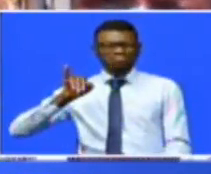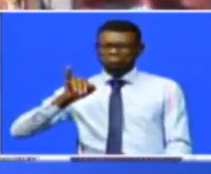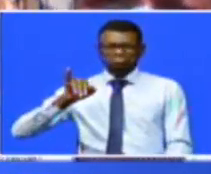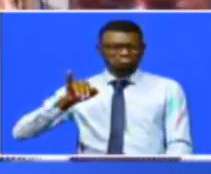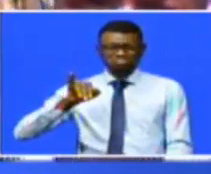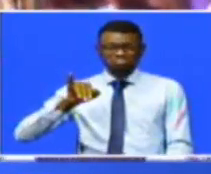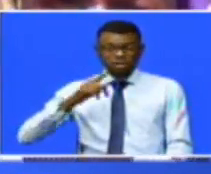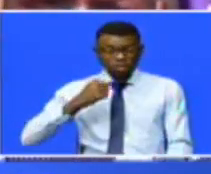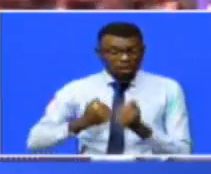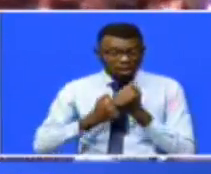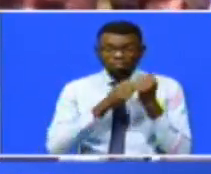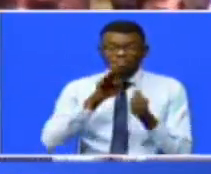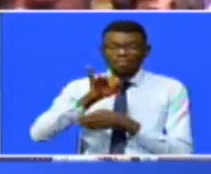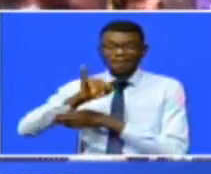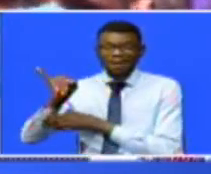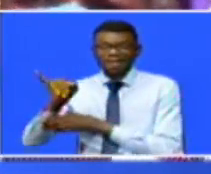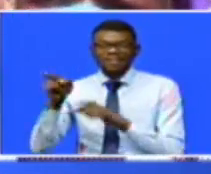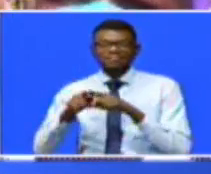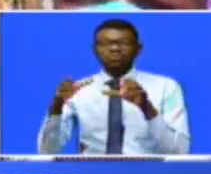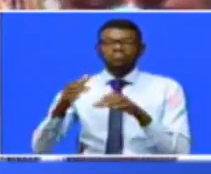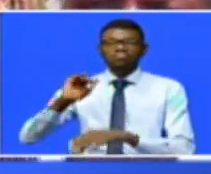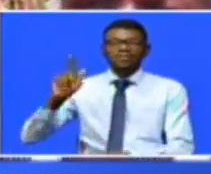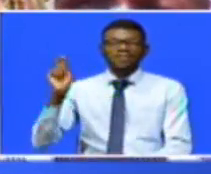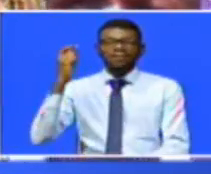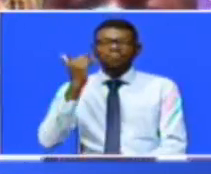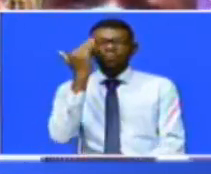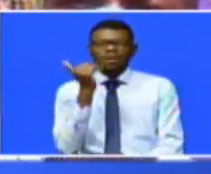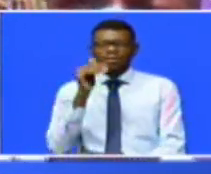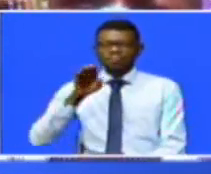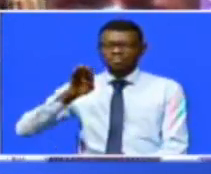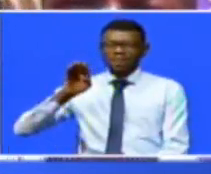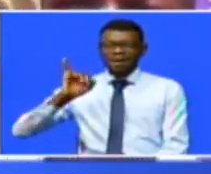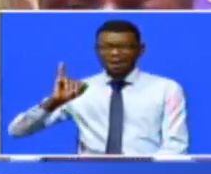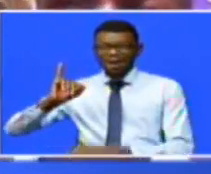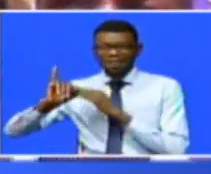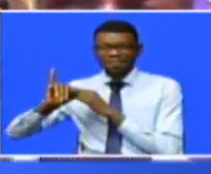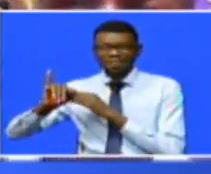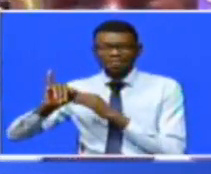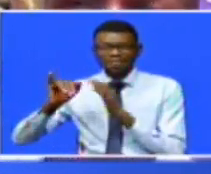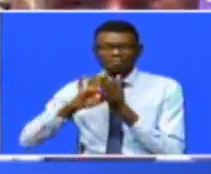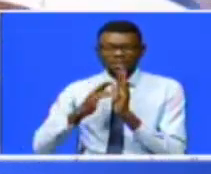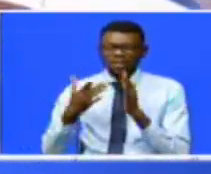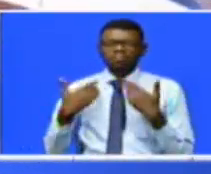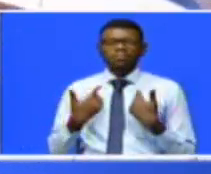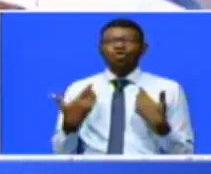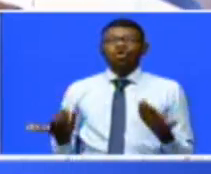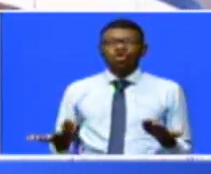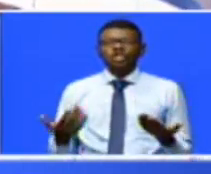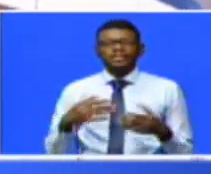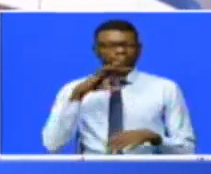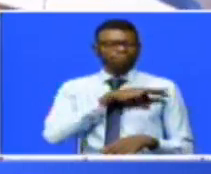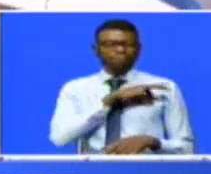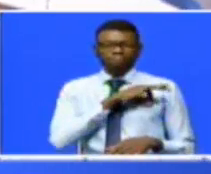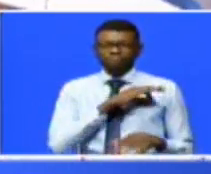supporting BBI as Mount Kenya leaders is because that BBI stands for one man, one shilling. There should not